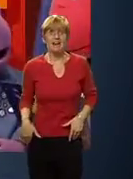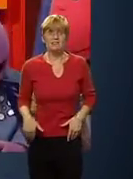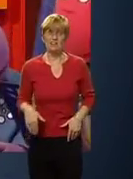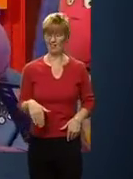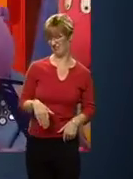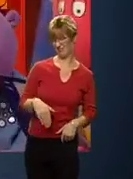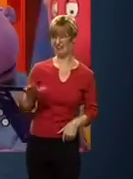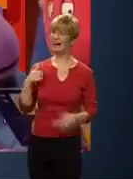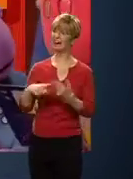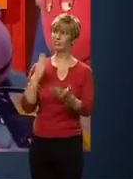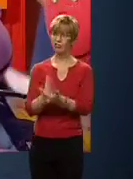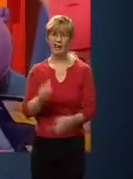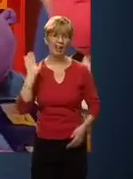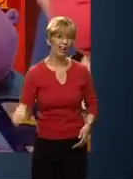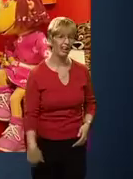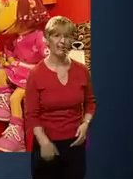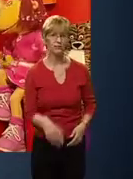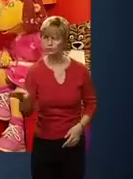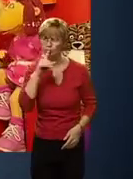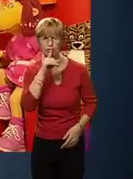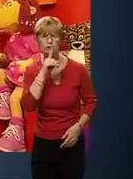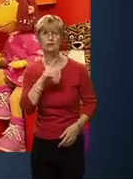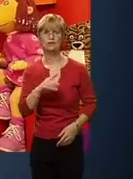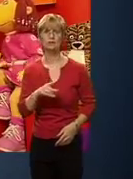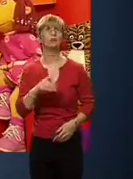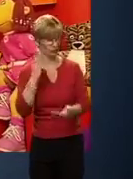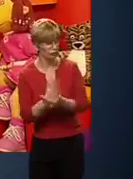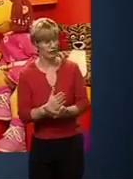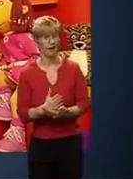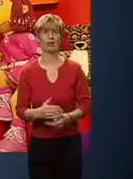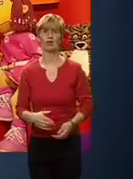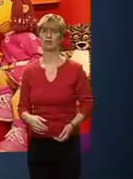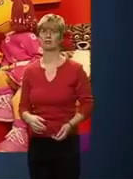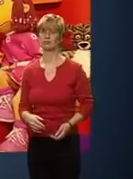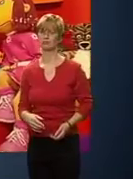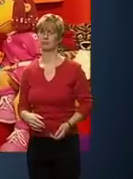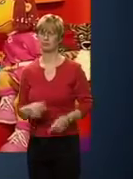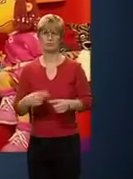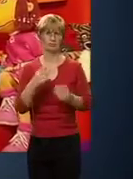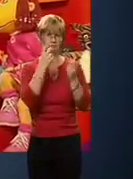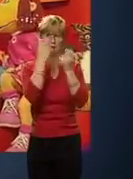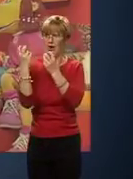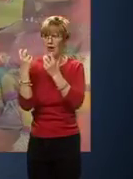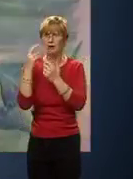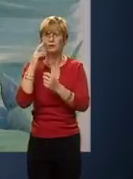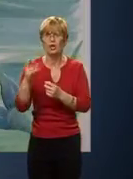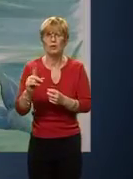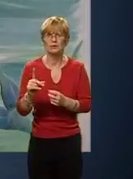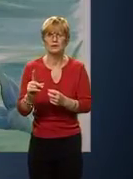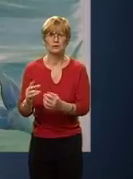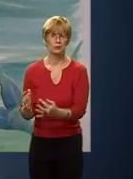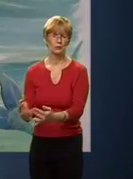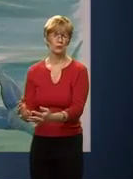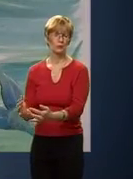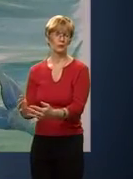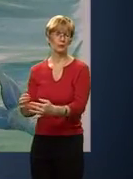is. Oh, shush! Suddenly, out of the corner of her eye, Millie saw the flash of a silver tail in the waves